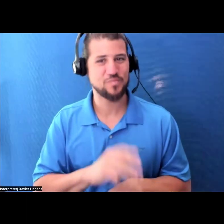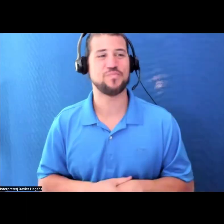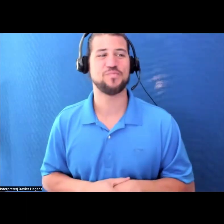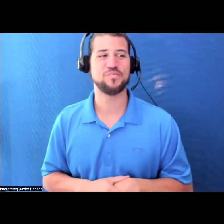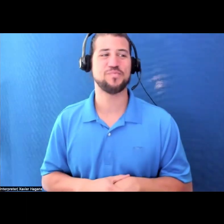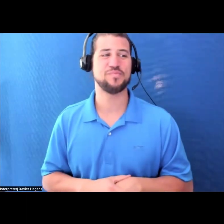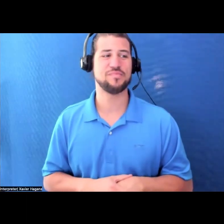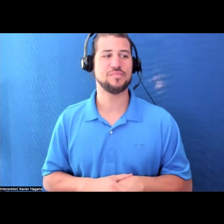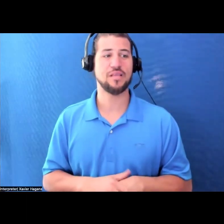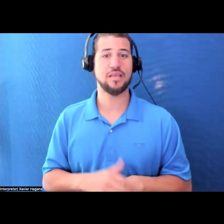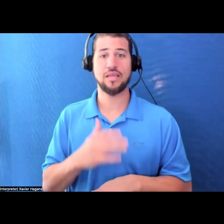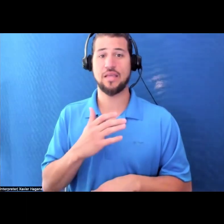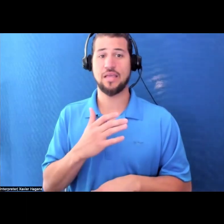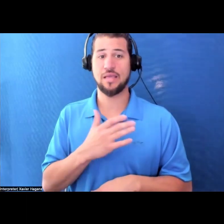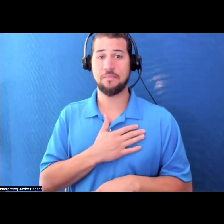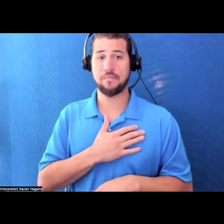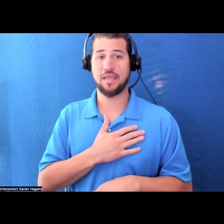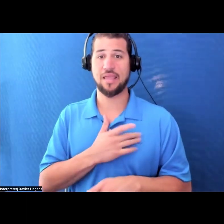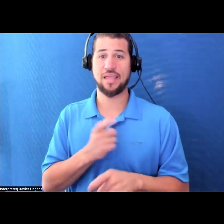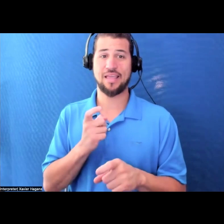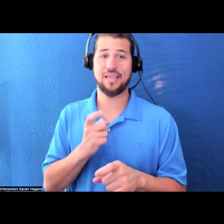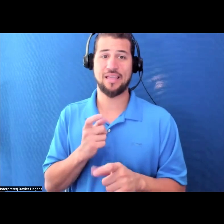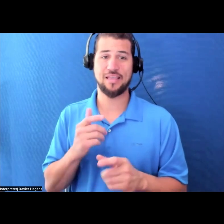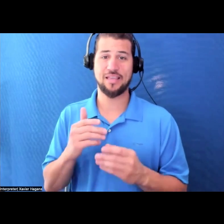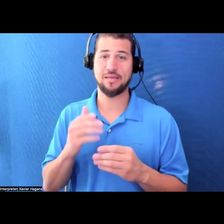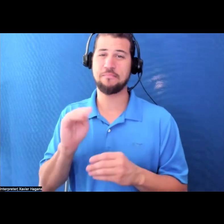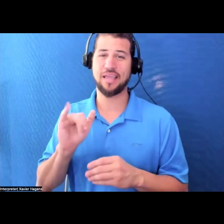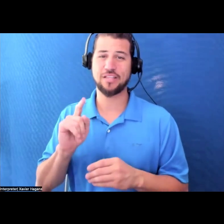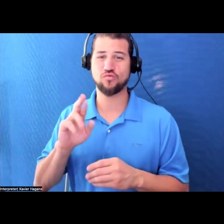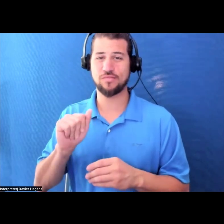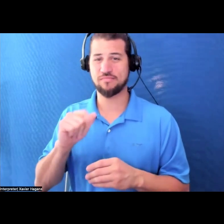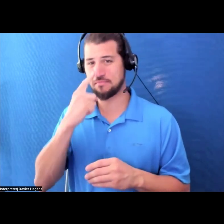Well, Maitra, we could have the next slide, please.